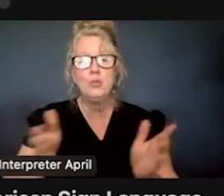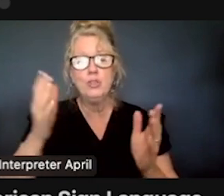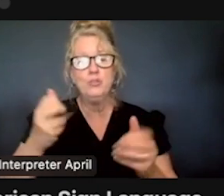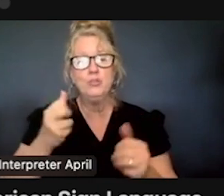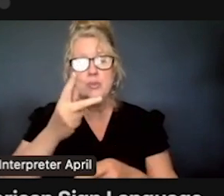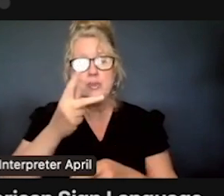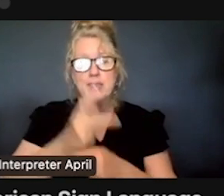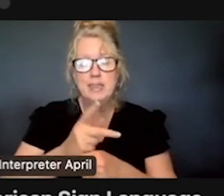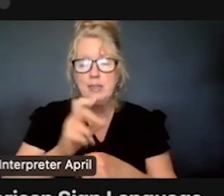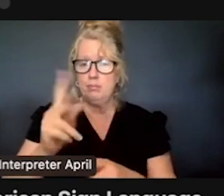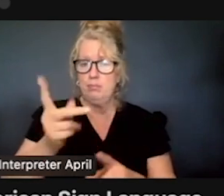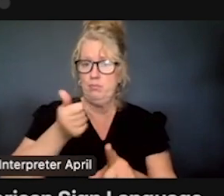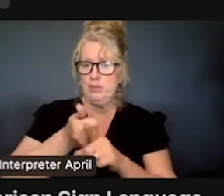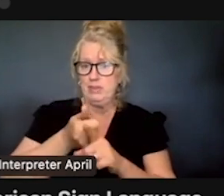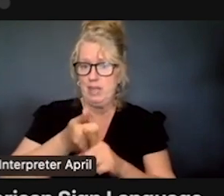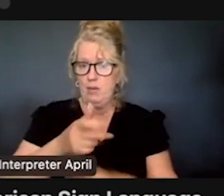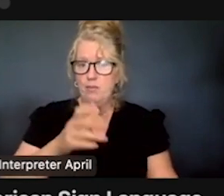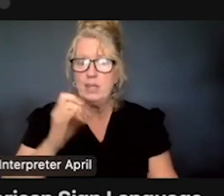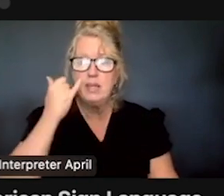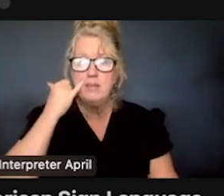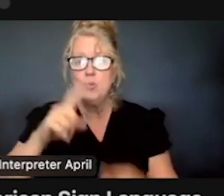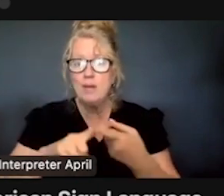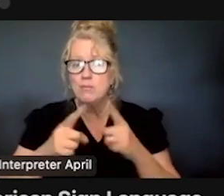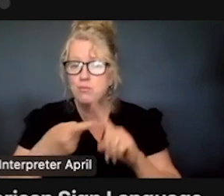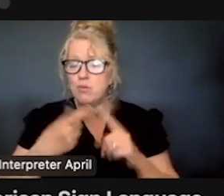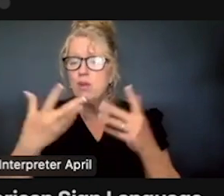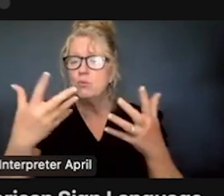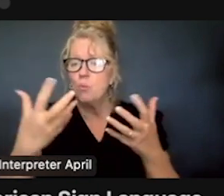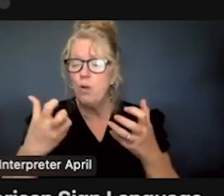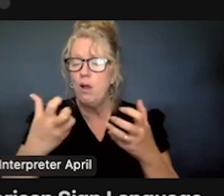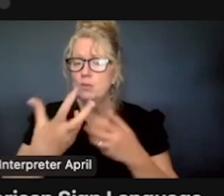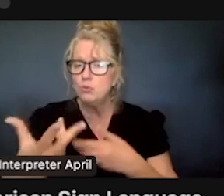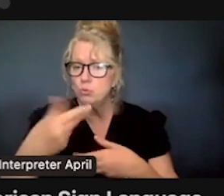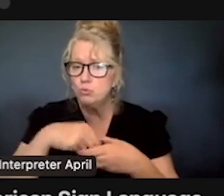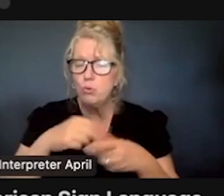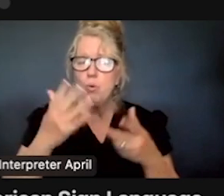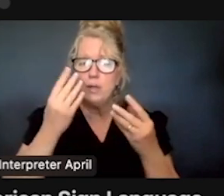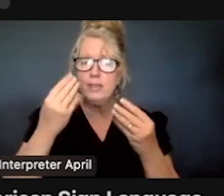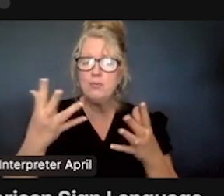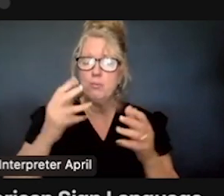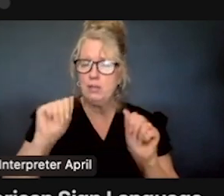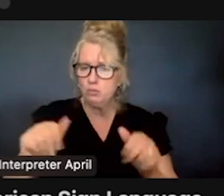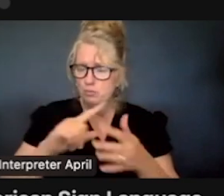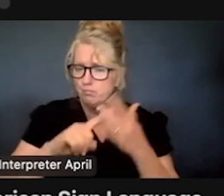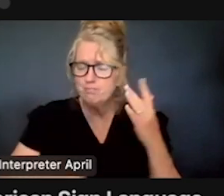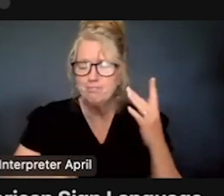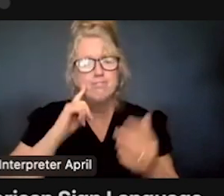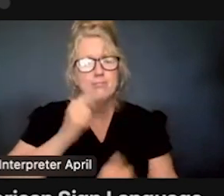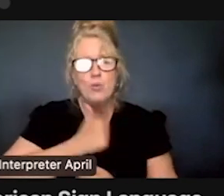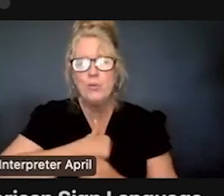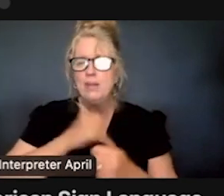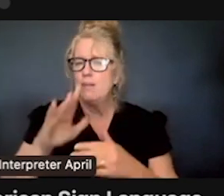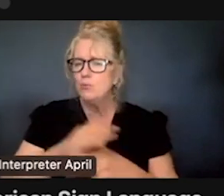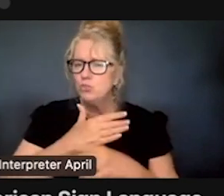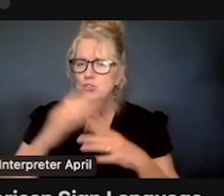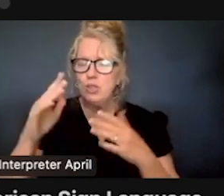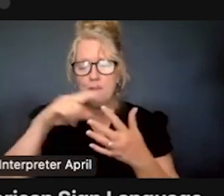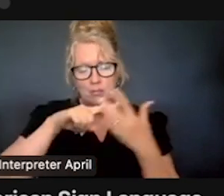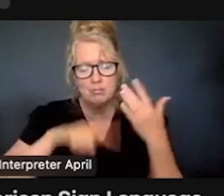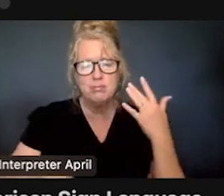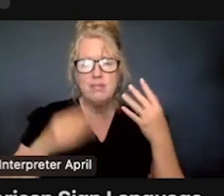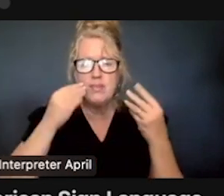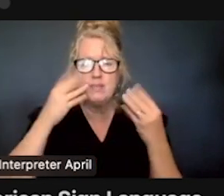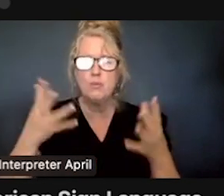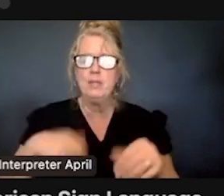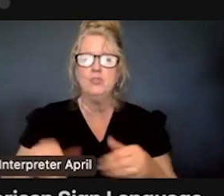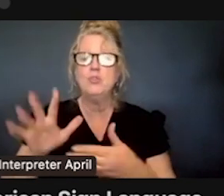link with yourself. If you have friends that want to join, please give them this information. We love sharing this information.